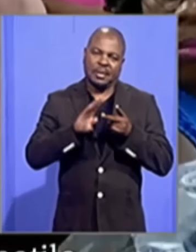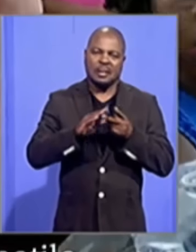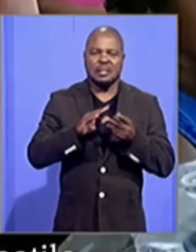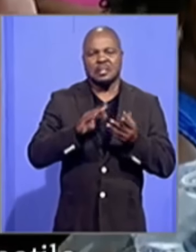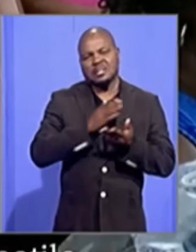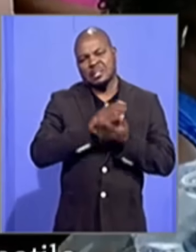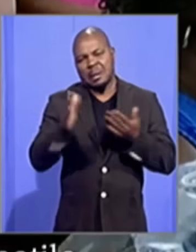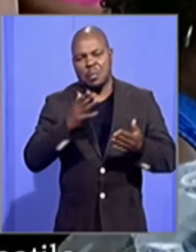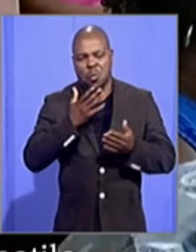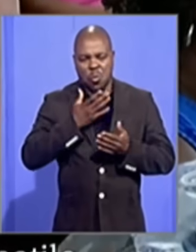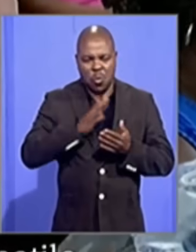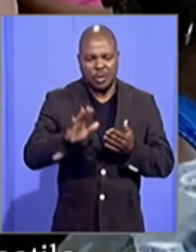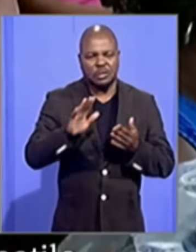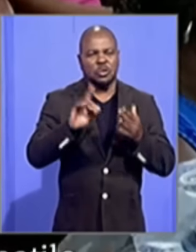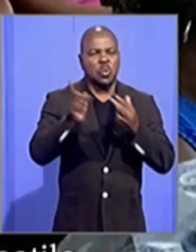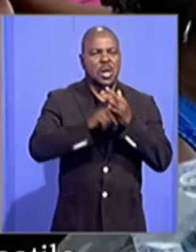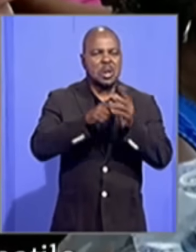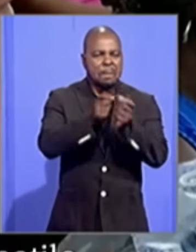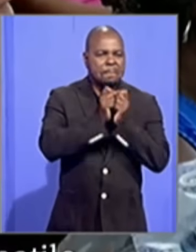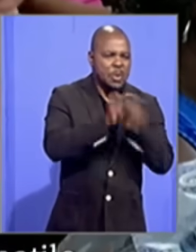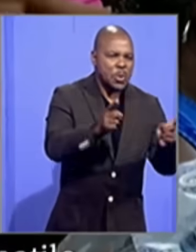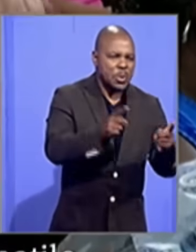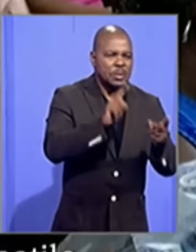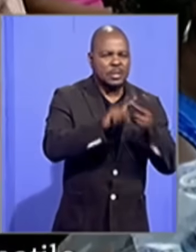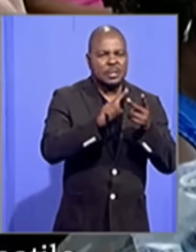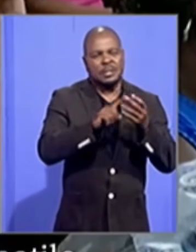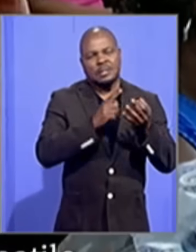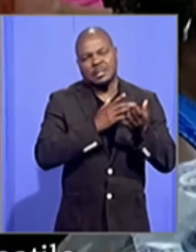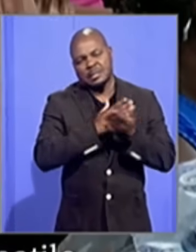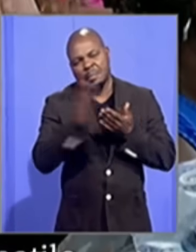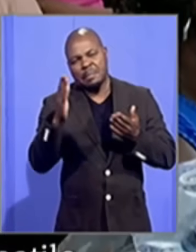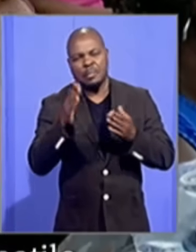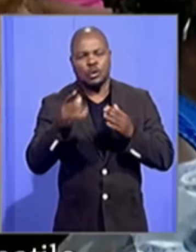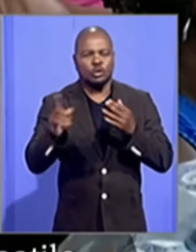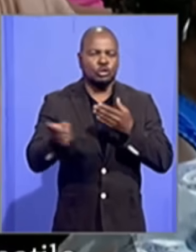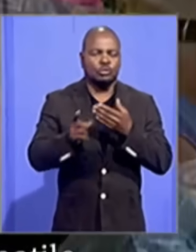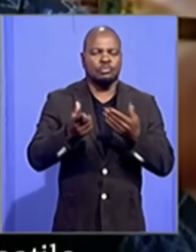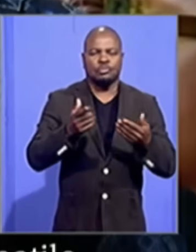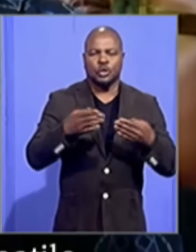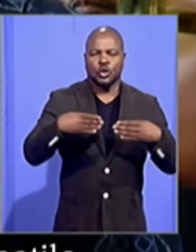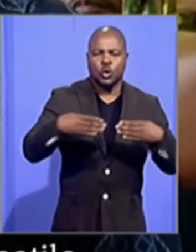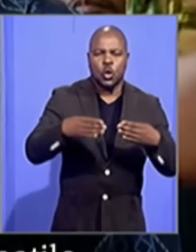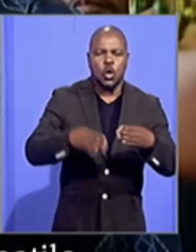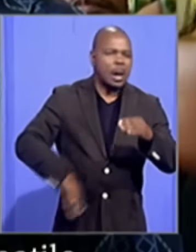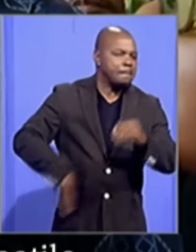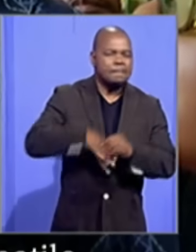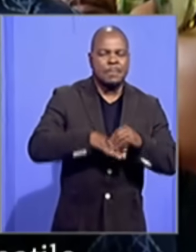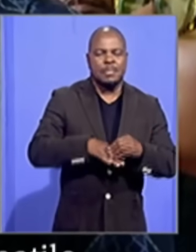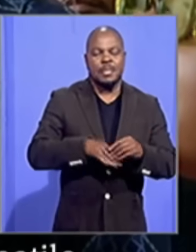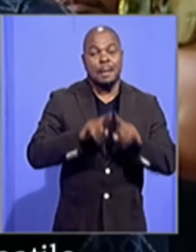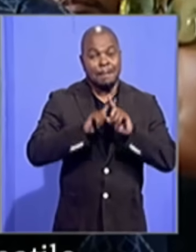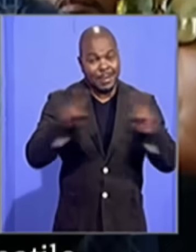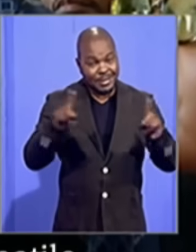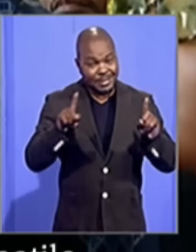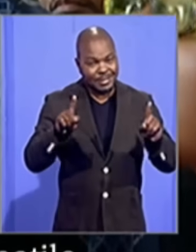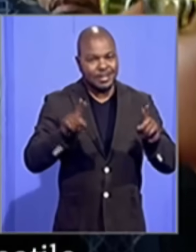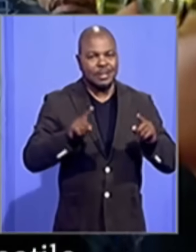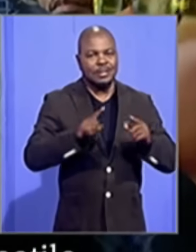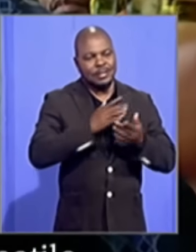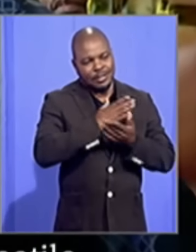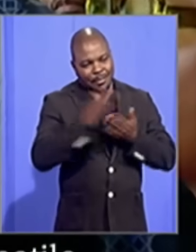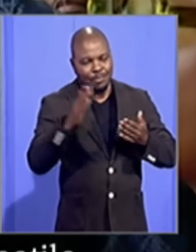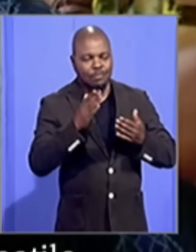will want to break windows, others kick the doors. But there are those of us who are